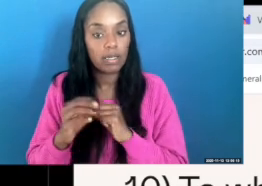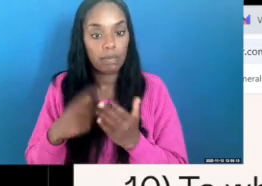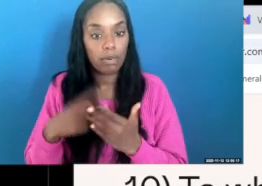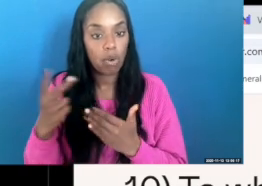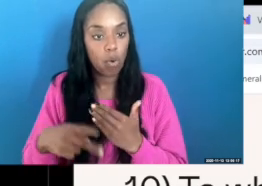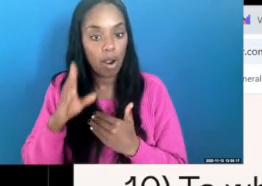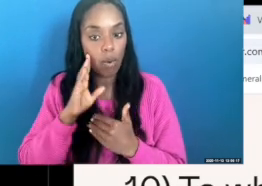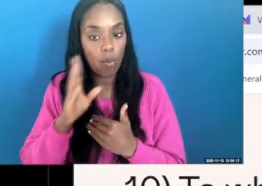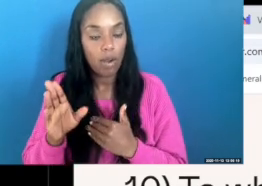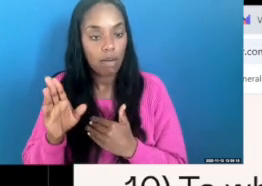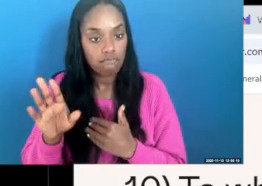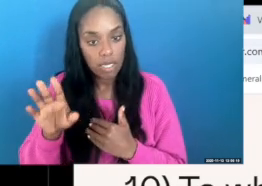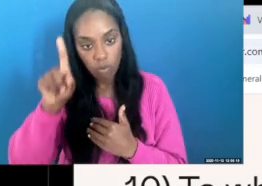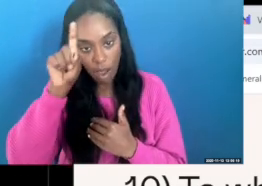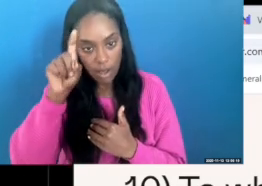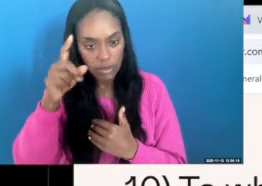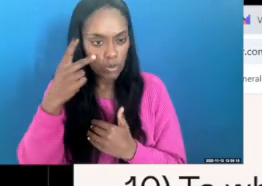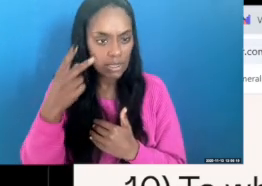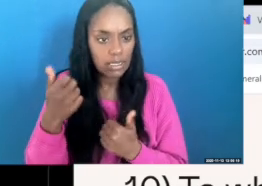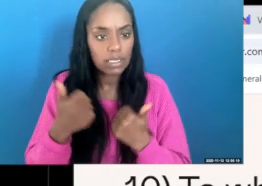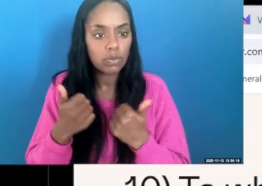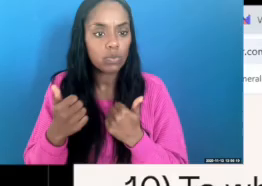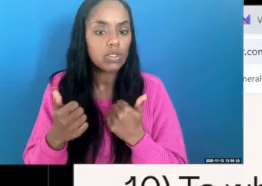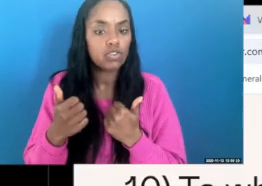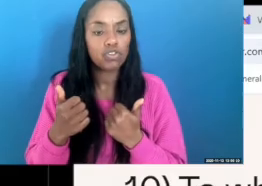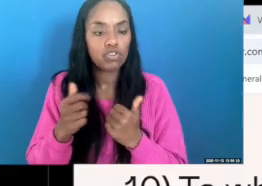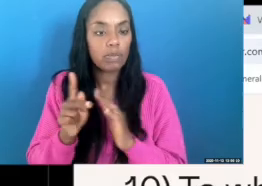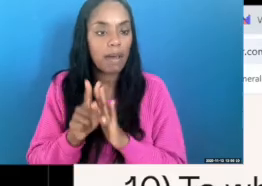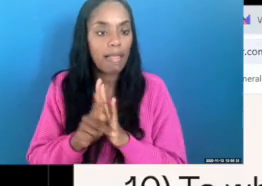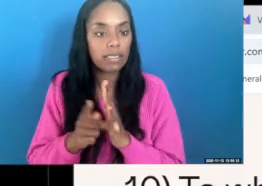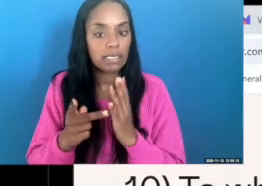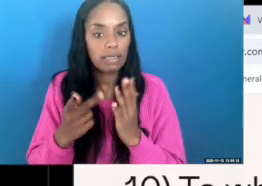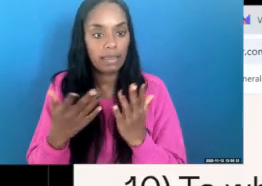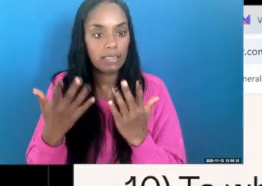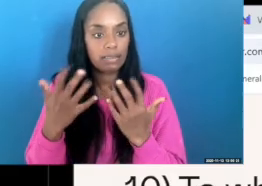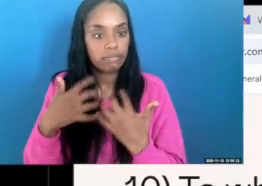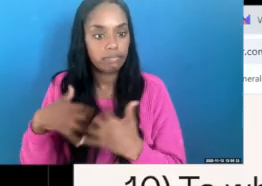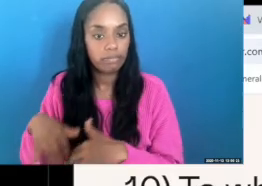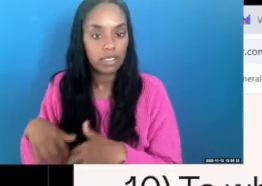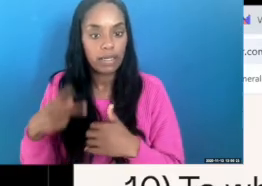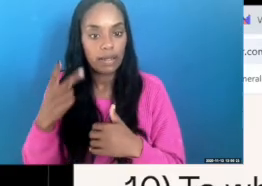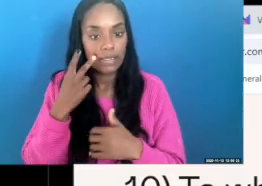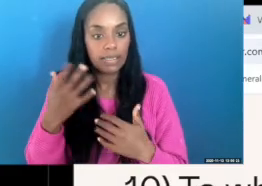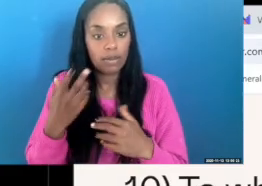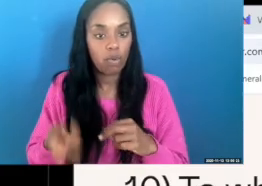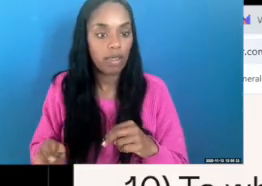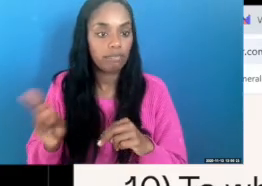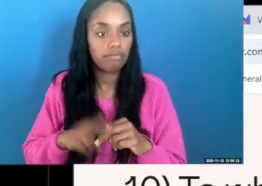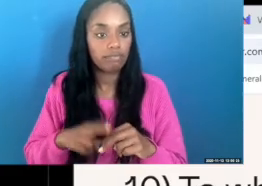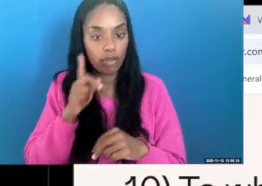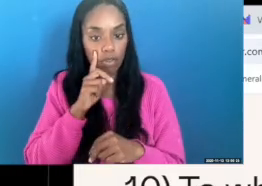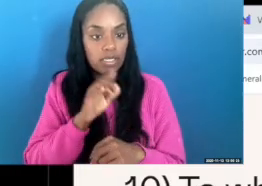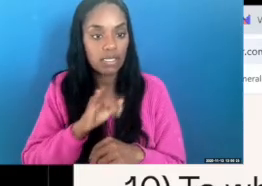running a demo or a pilot of a dollar per zero emission mile program would be wise because you could see how it